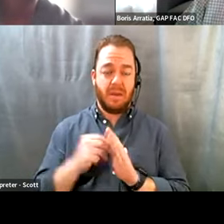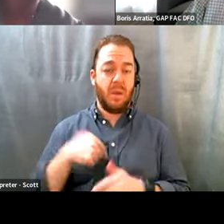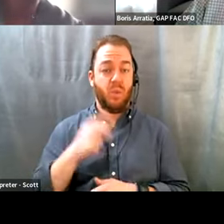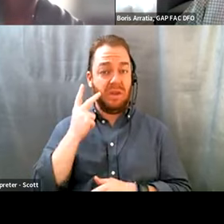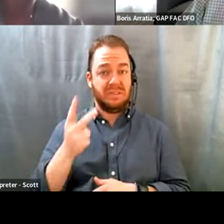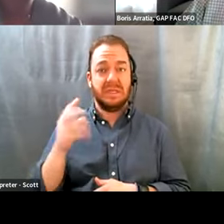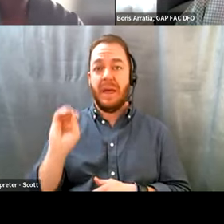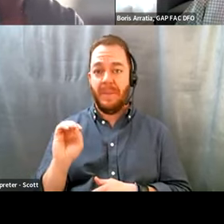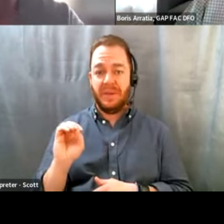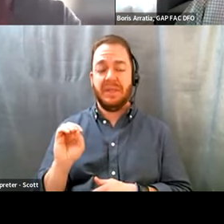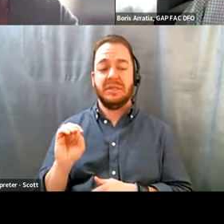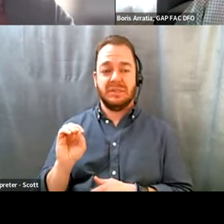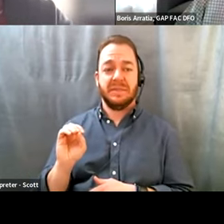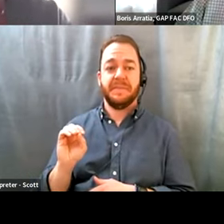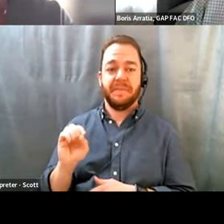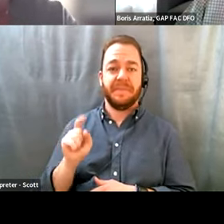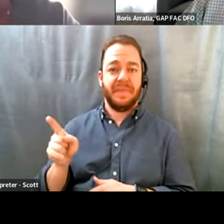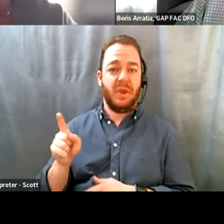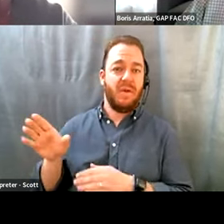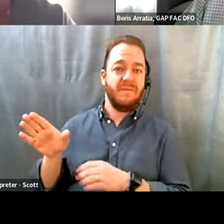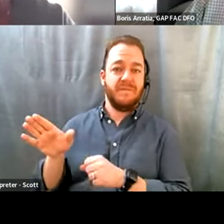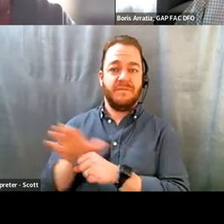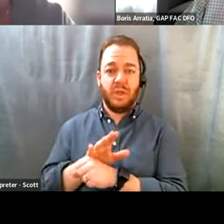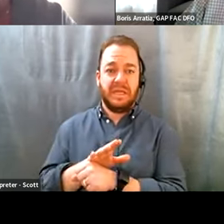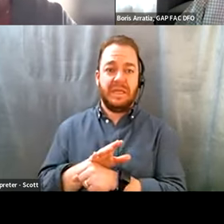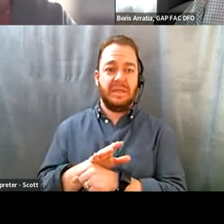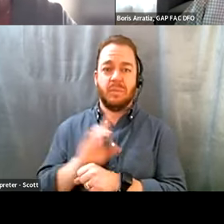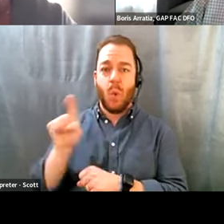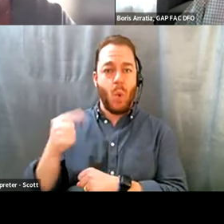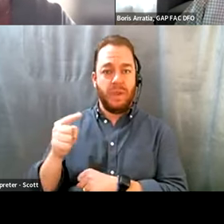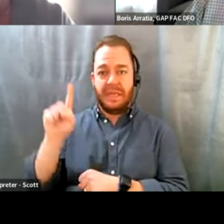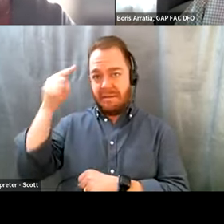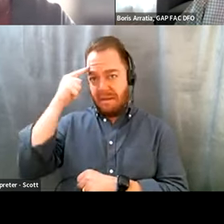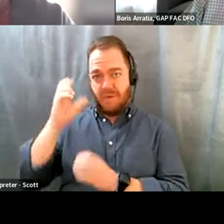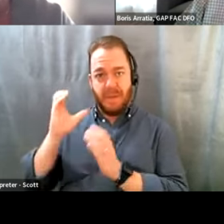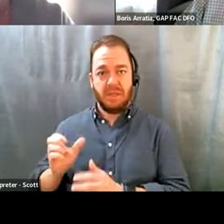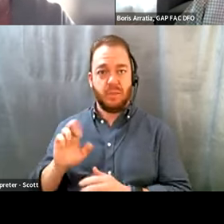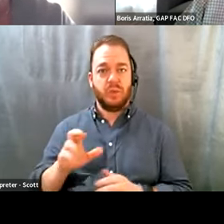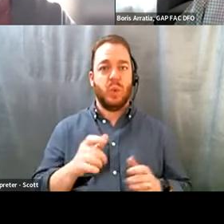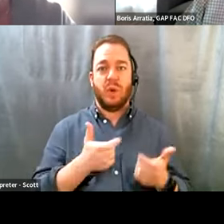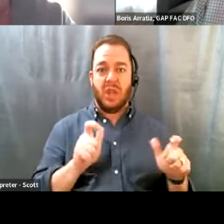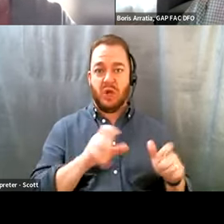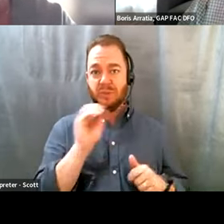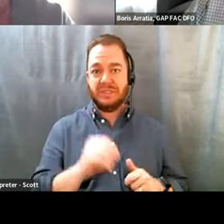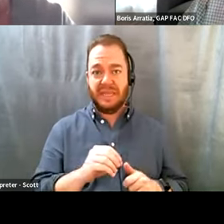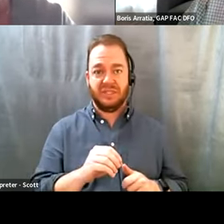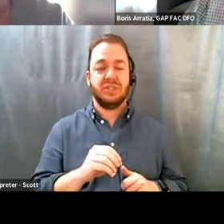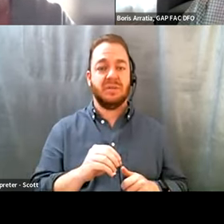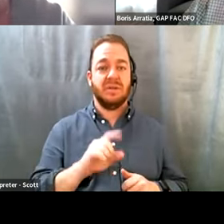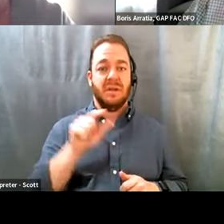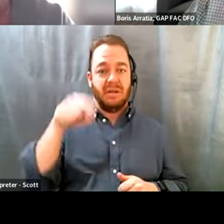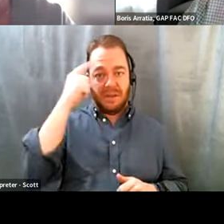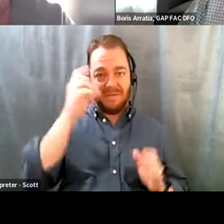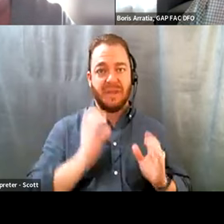companies who are either fully only have government customers or have a large percentage of their customers be